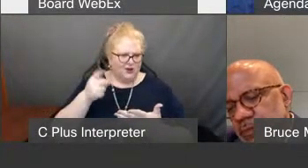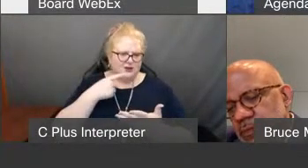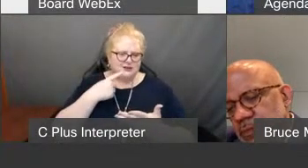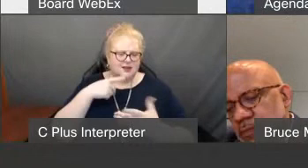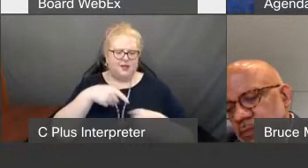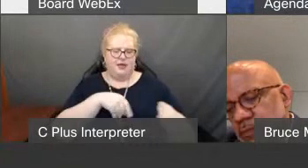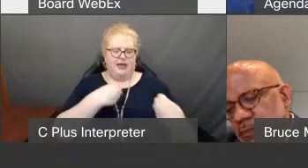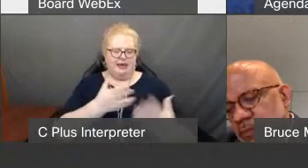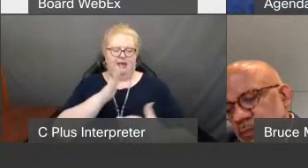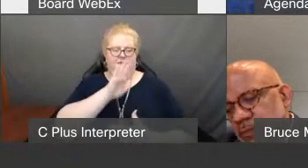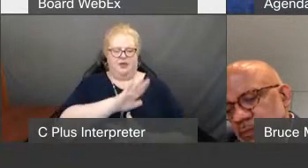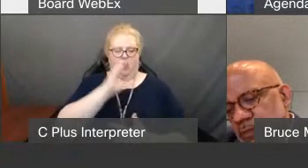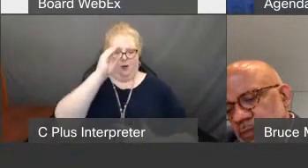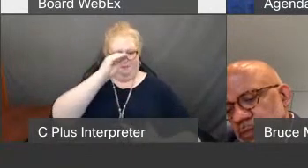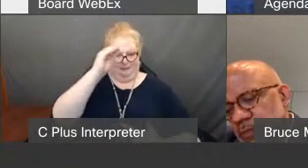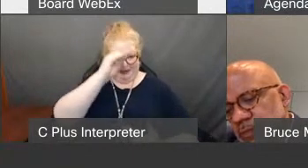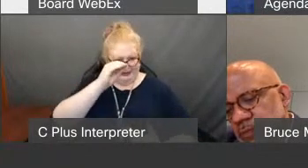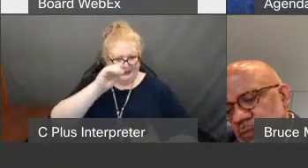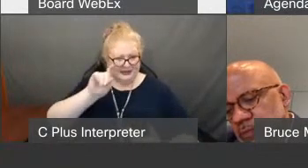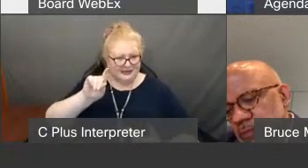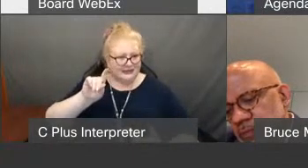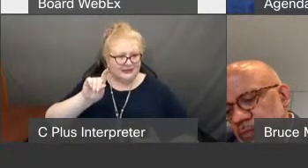their opinions